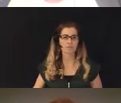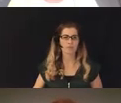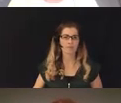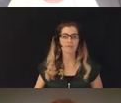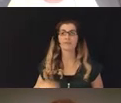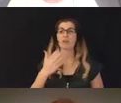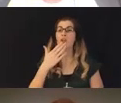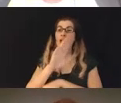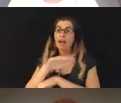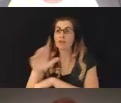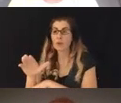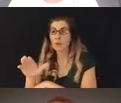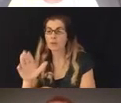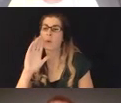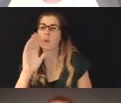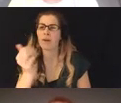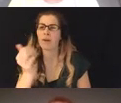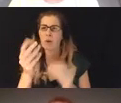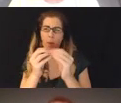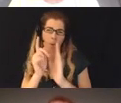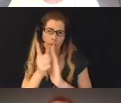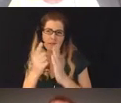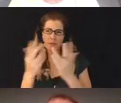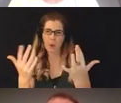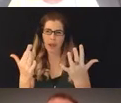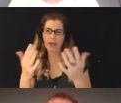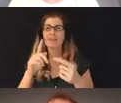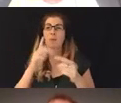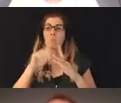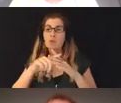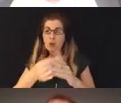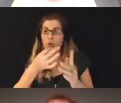Good afternoon, everyone. We're just going to wait a couple of minutes to get started, but welcome.